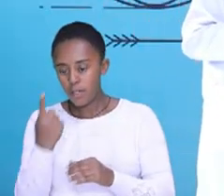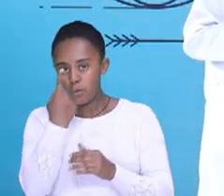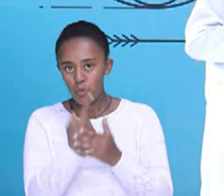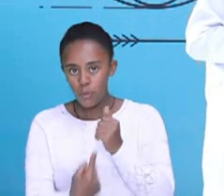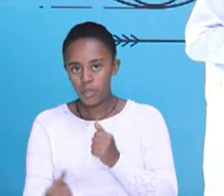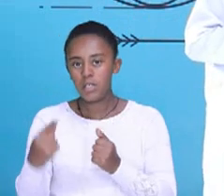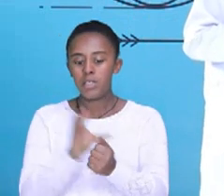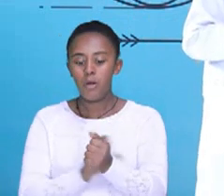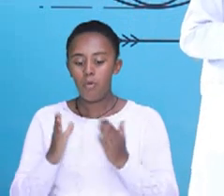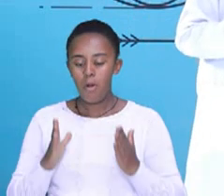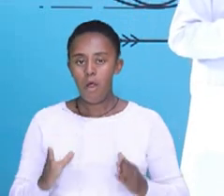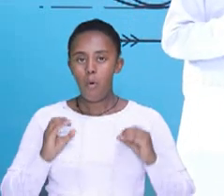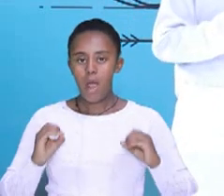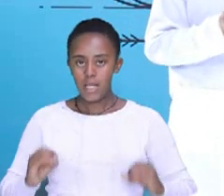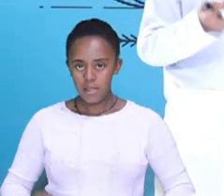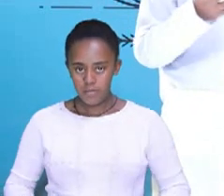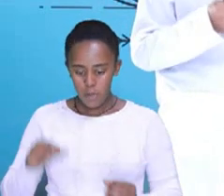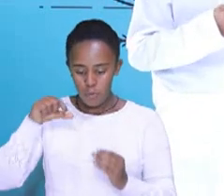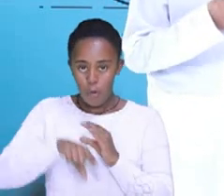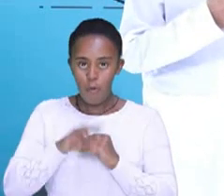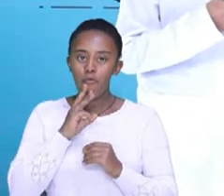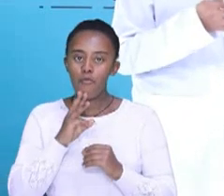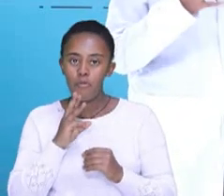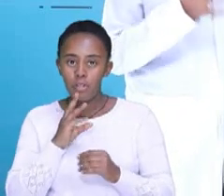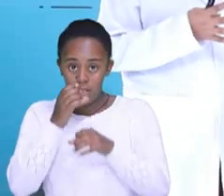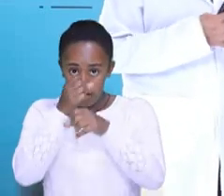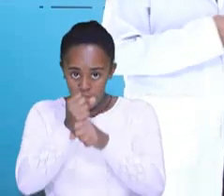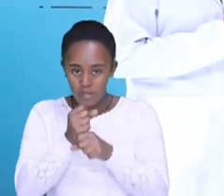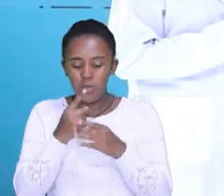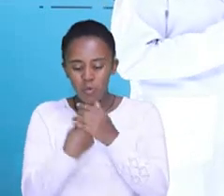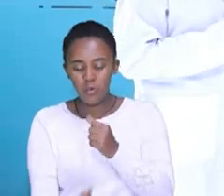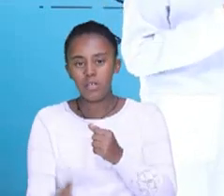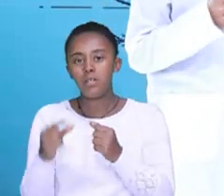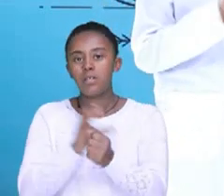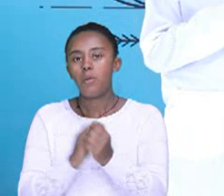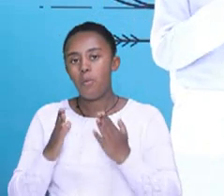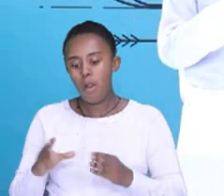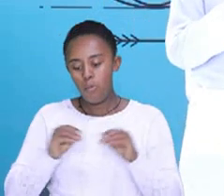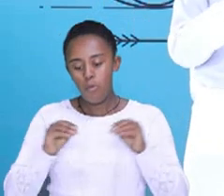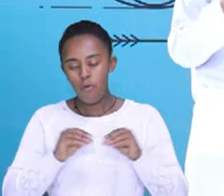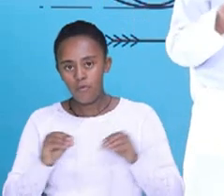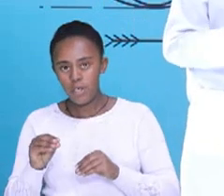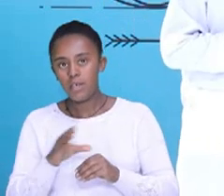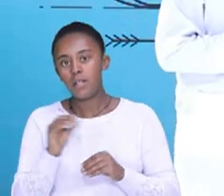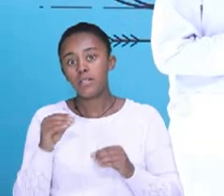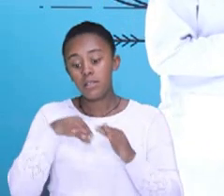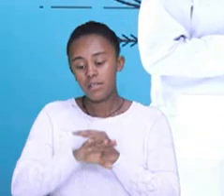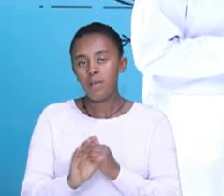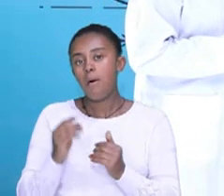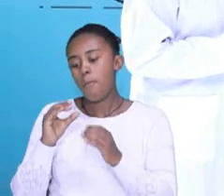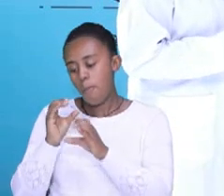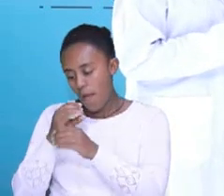unicellular organisms. The drop of water contain these unicellular organisms moving here and there in the